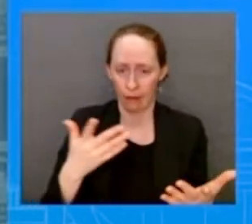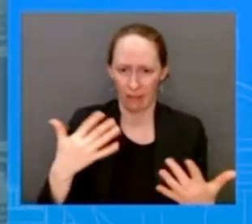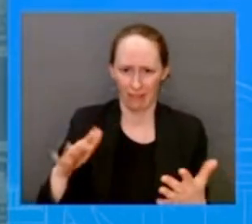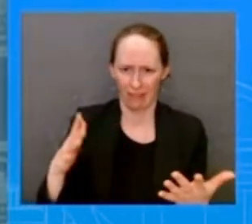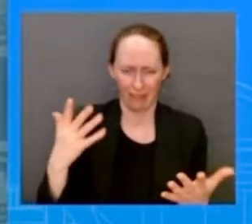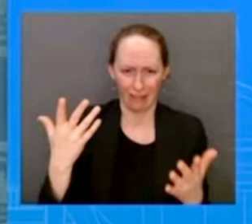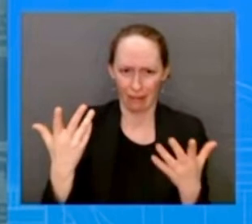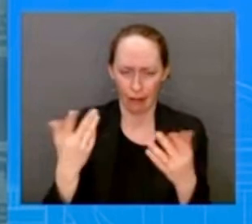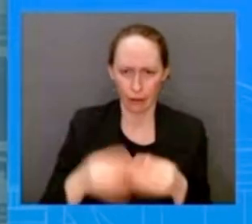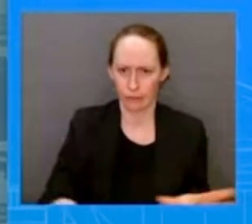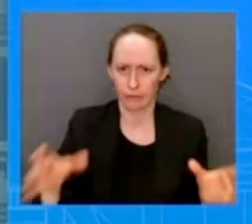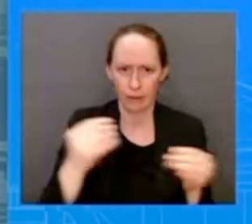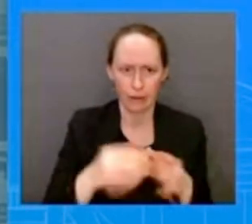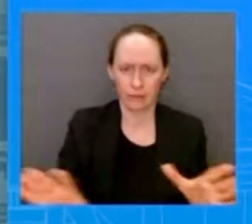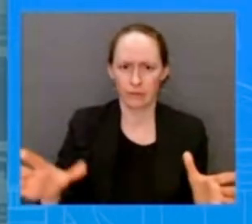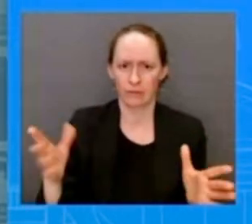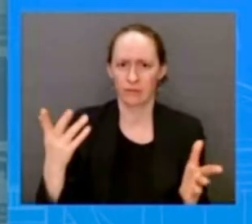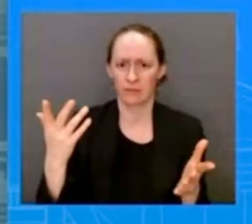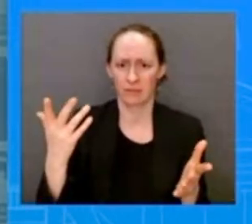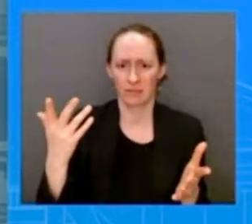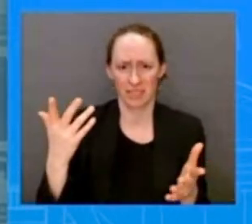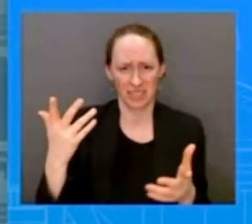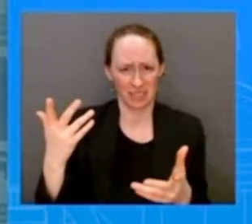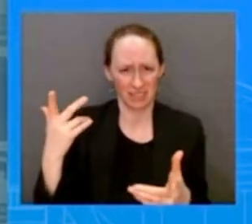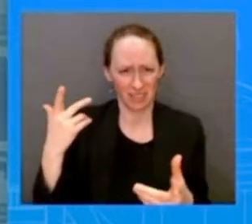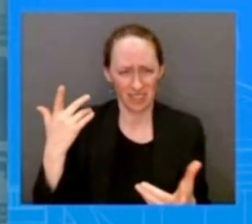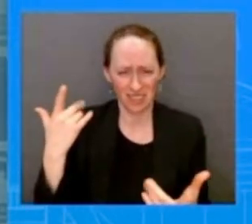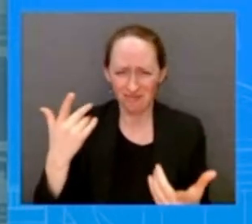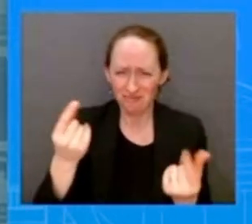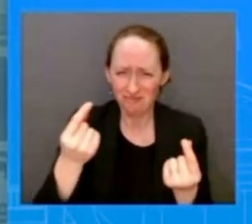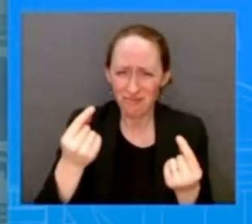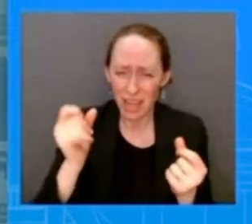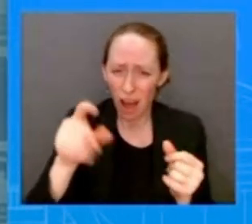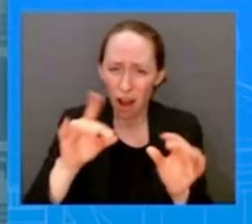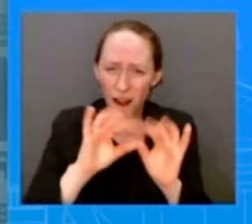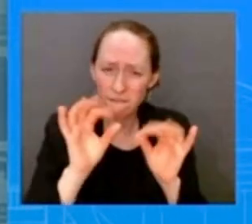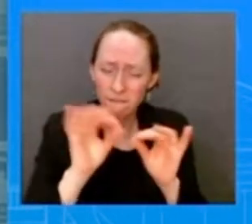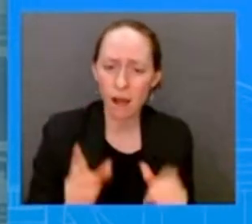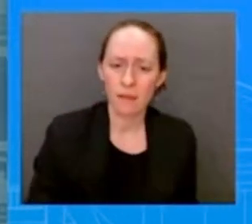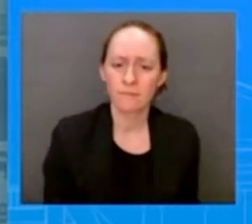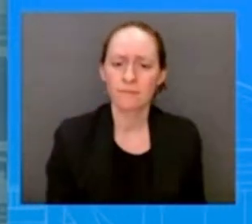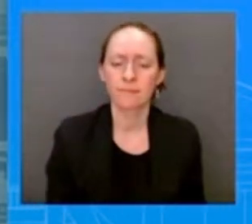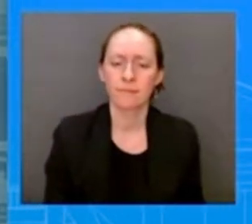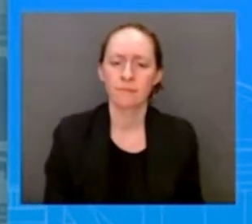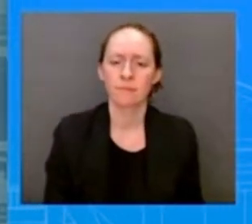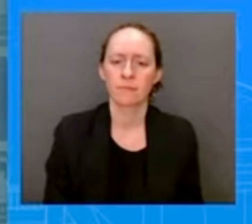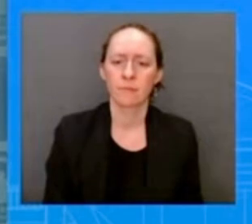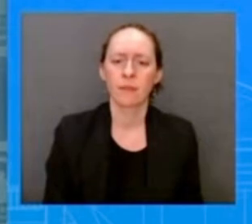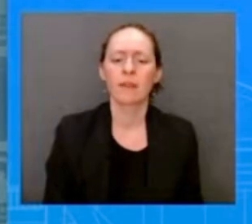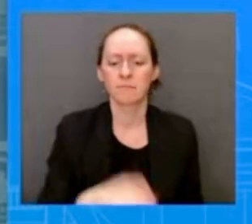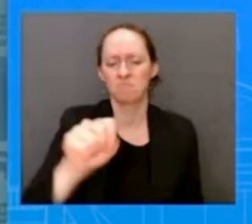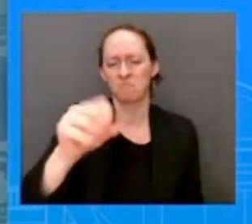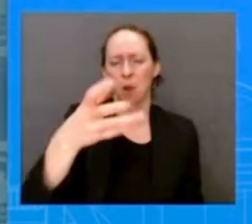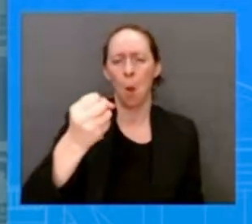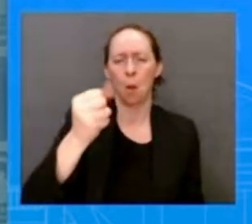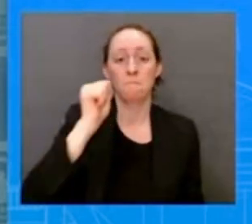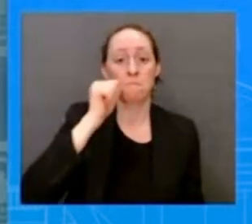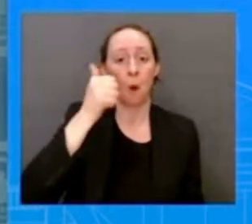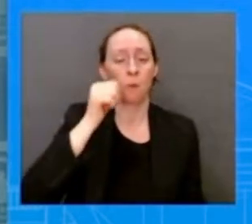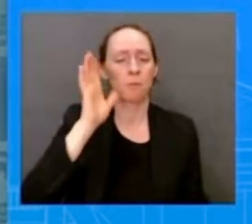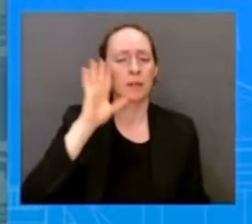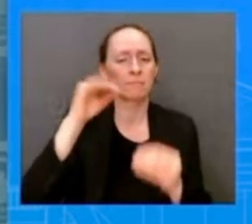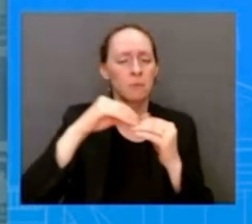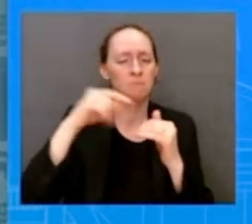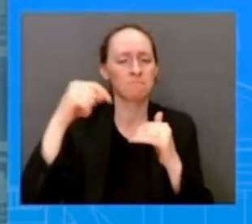We'll have that tomorrow. So we'll go through who's going to be getting the Medal of Honor. I don't have anything to share specifically on anyone at this time. I just don't want to get